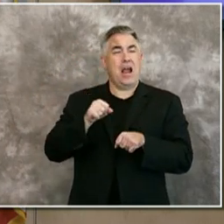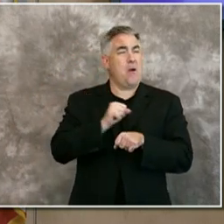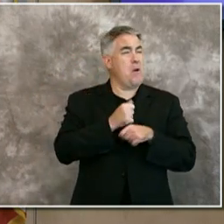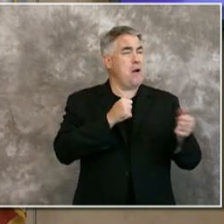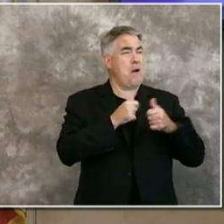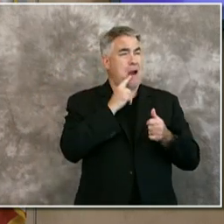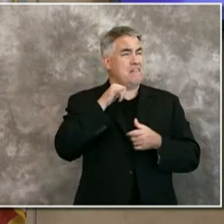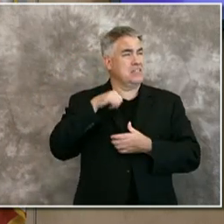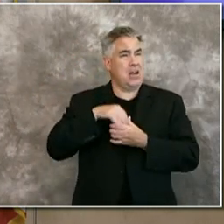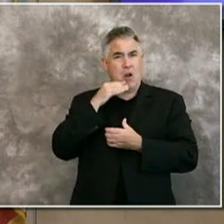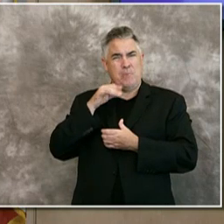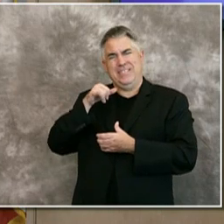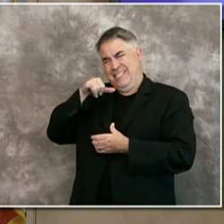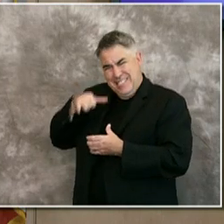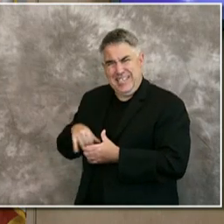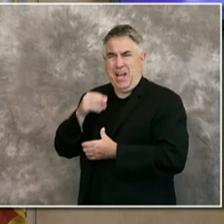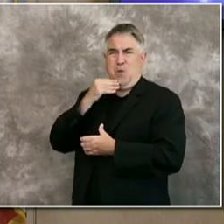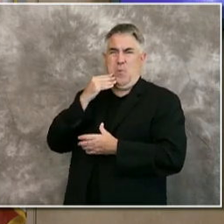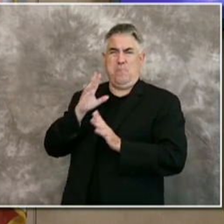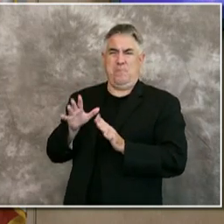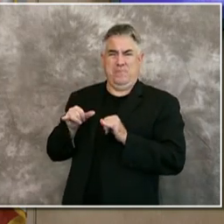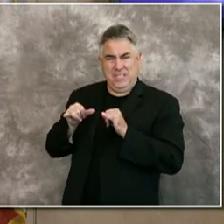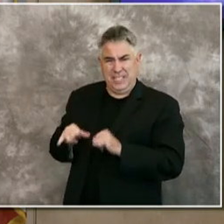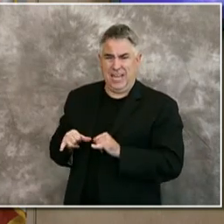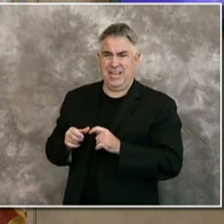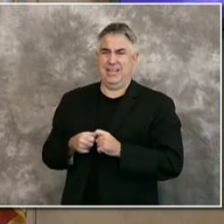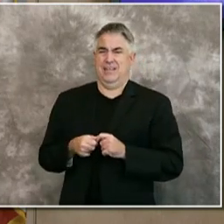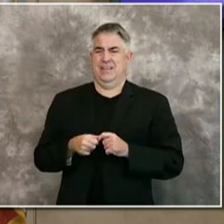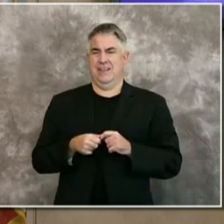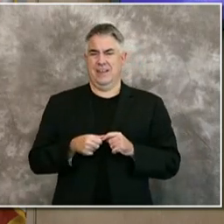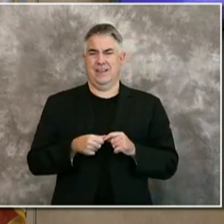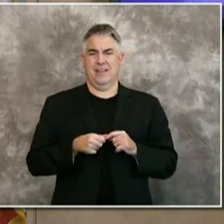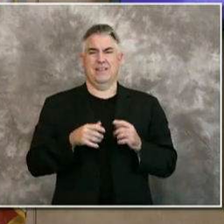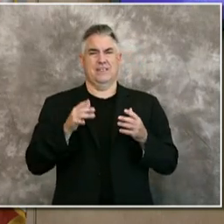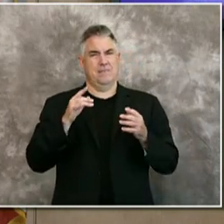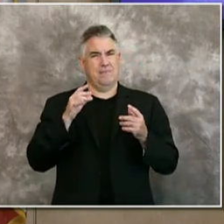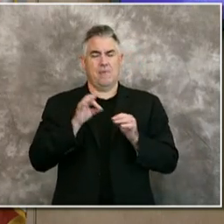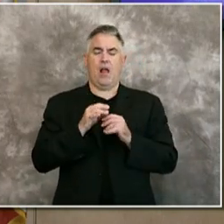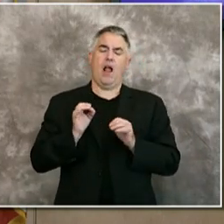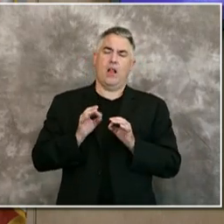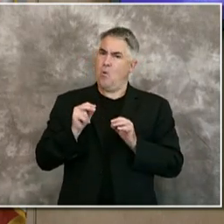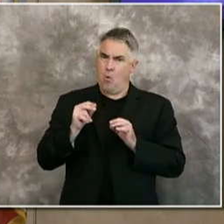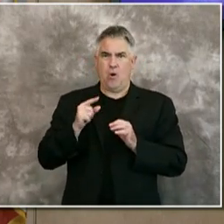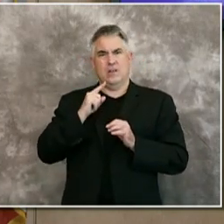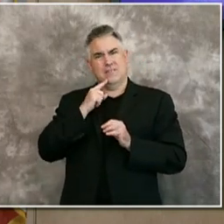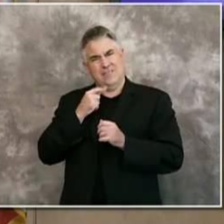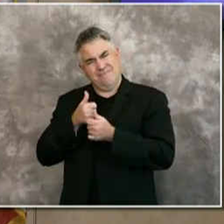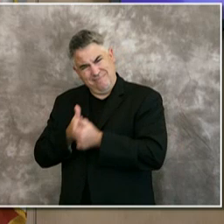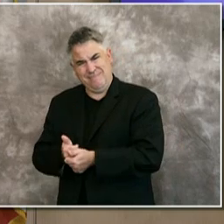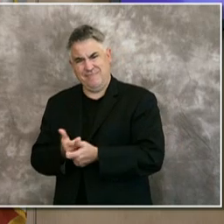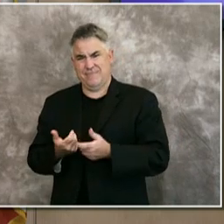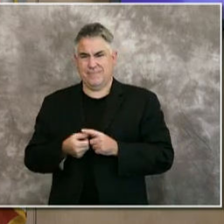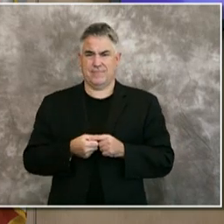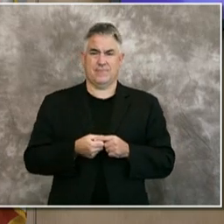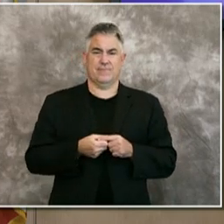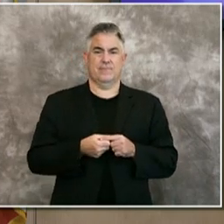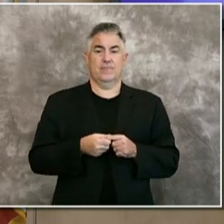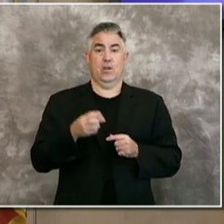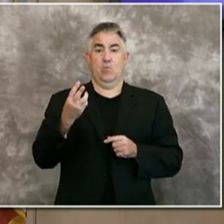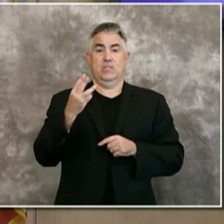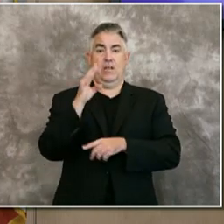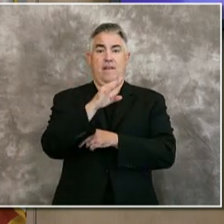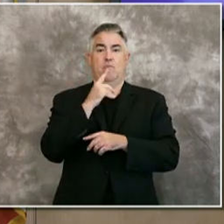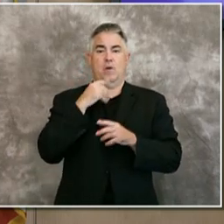small, no effort is too minimal. We will hold our next briefing on Wednesday afternoon. However, tomorrow we will have